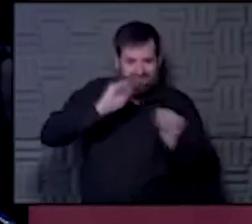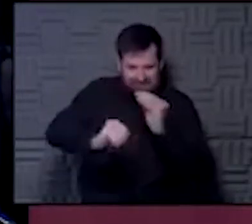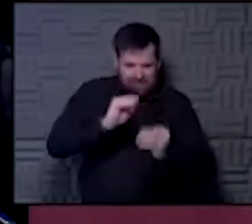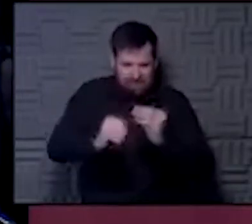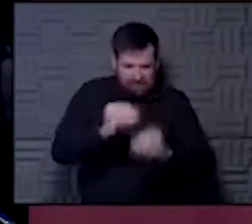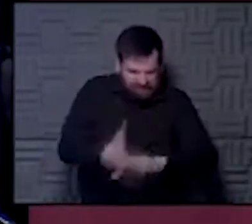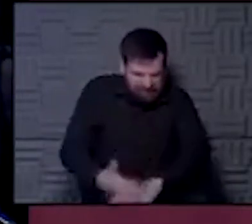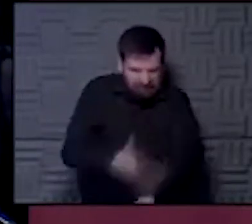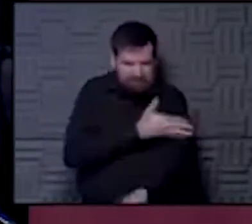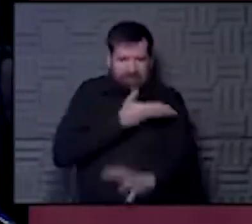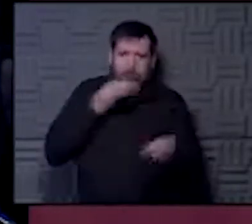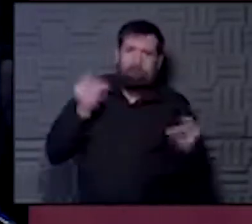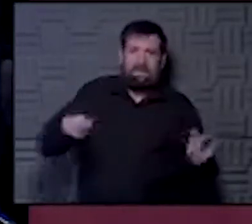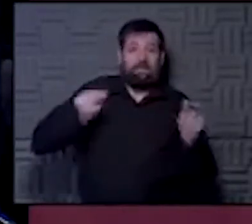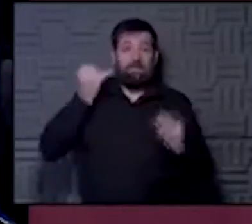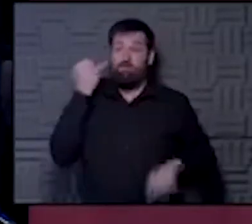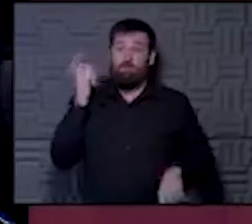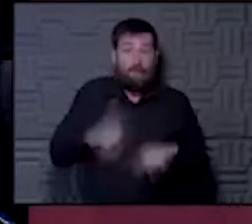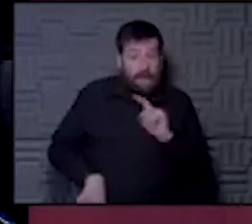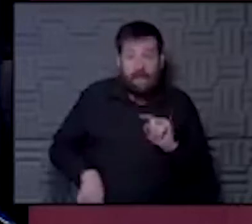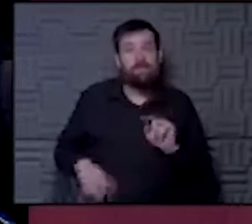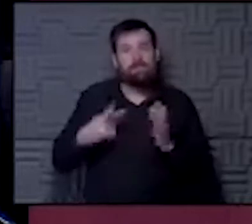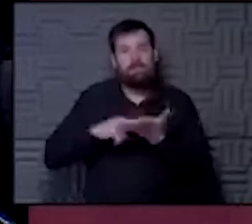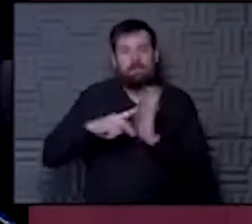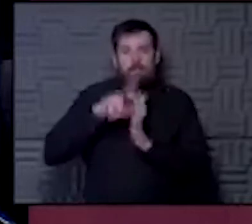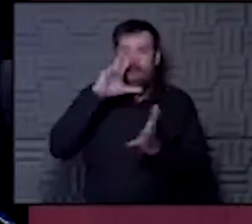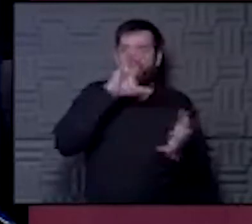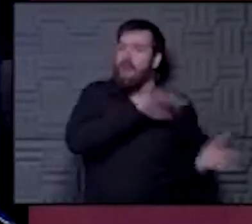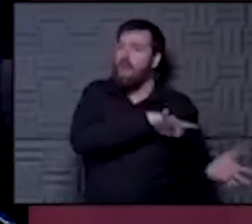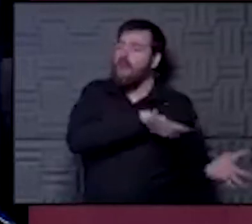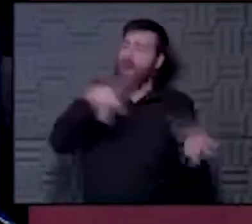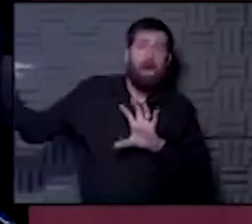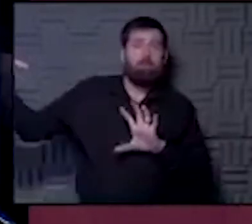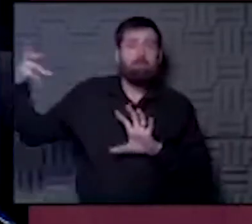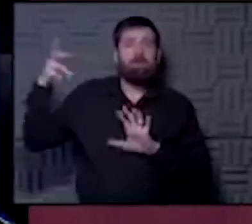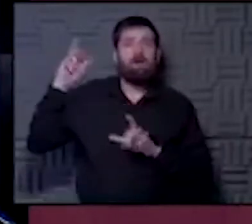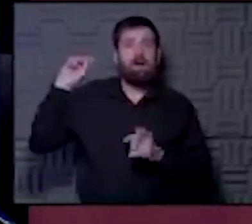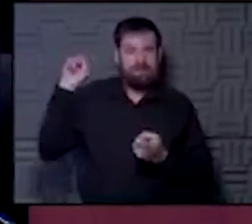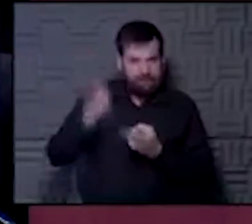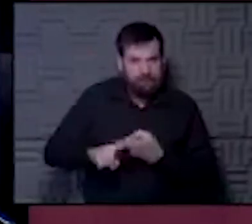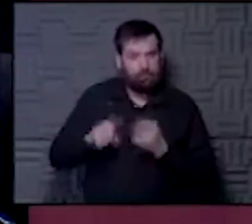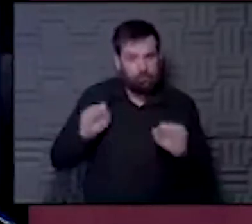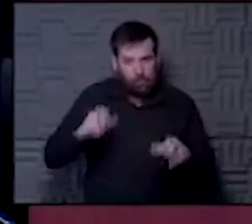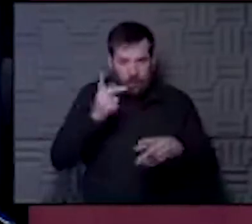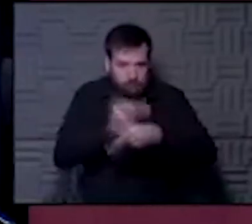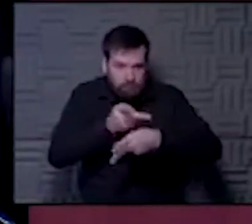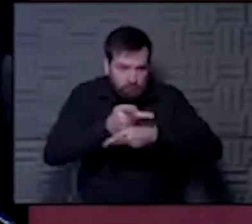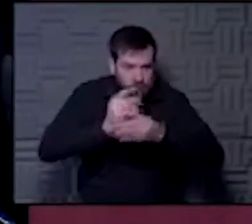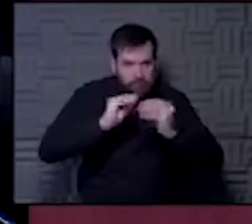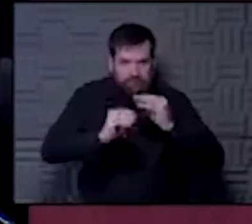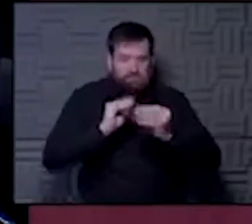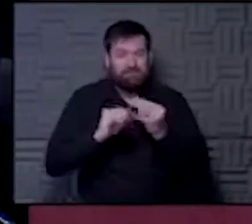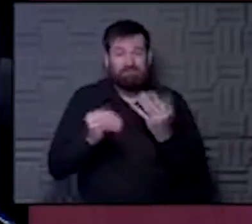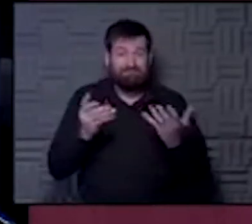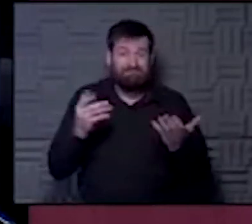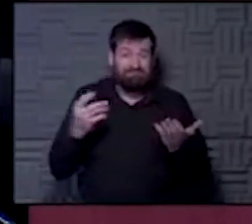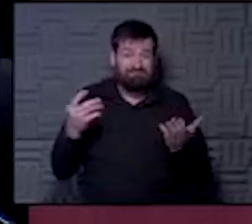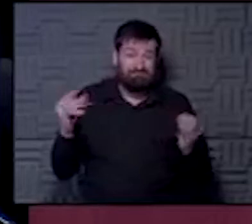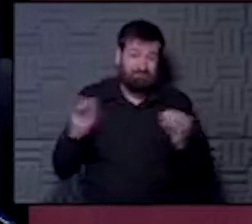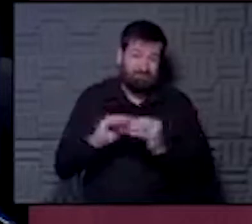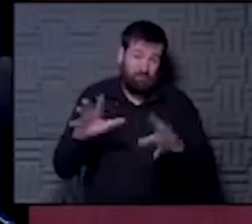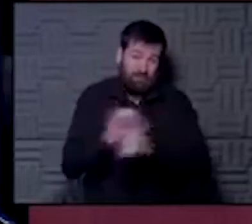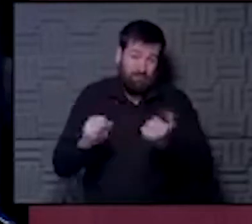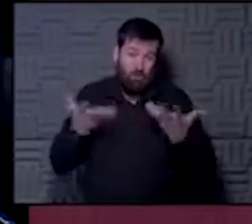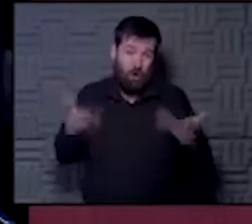direction. And if you're not able to do that, things go pretty far out of line before you're able to offer some sort of corrective measures, and by then more damage has